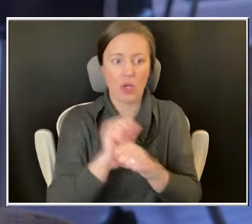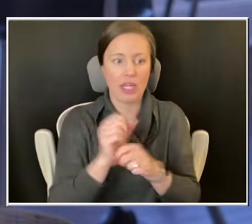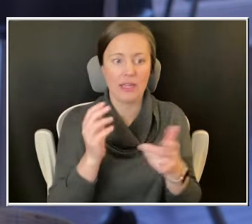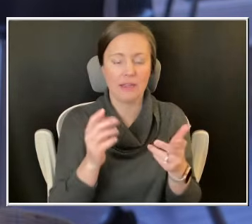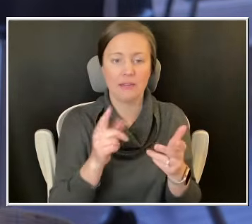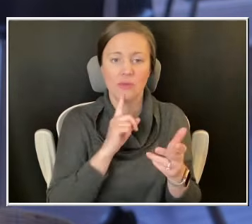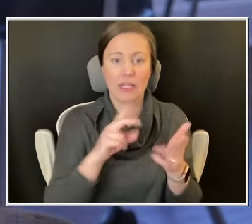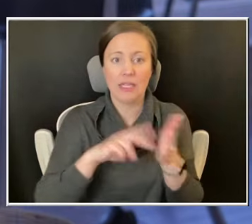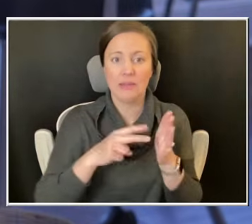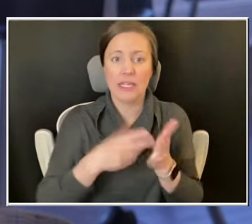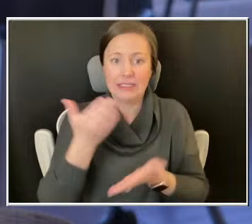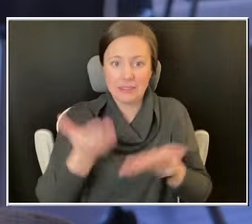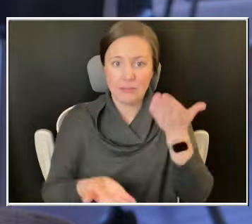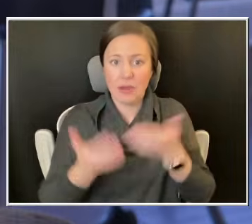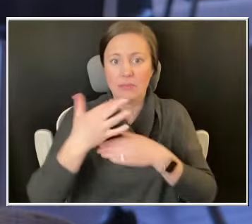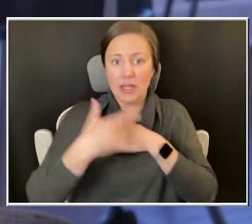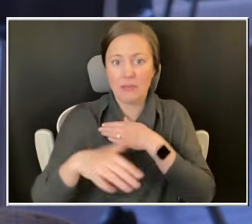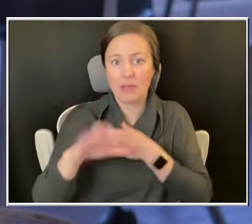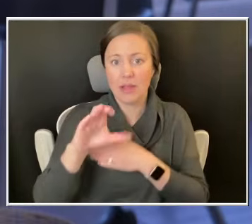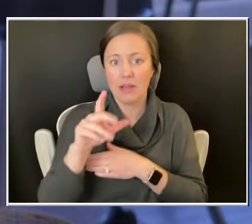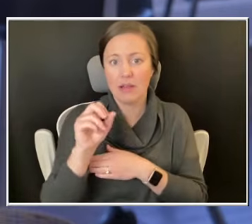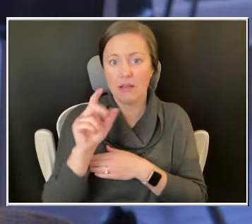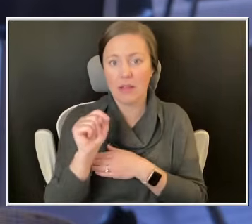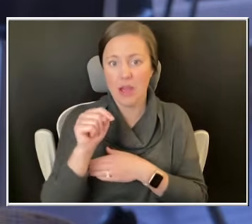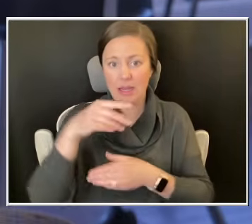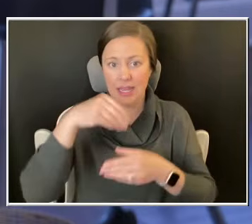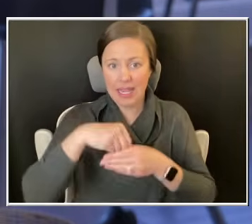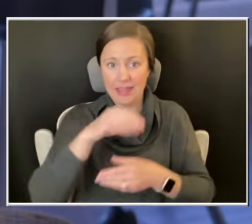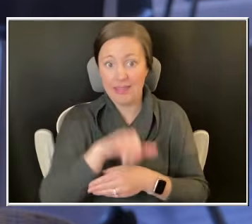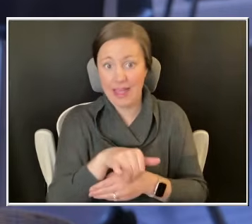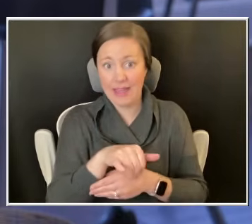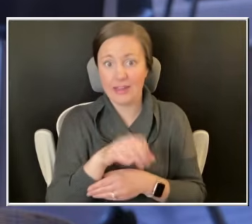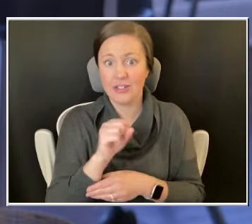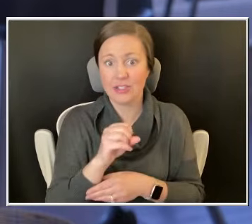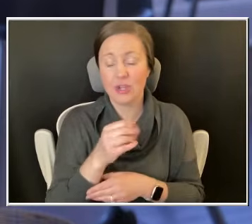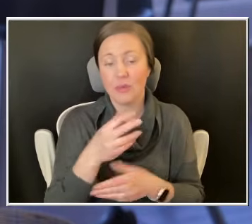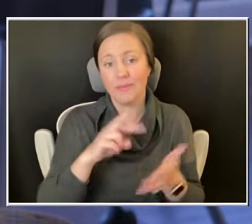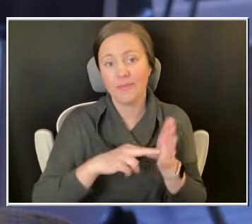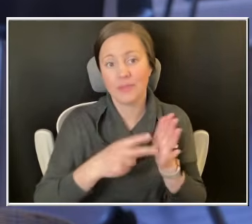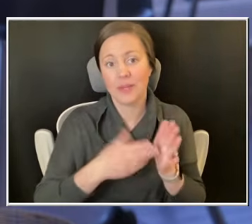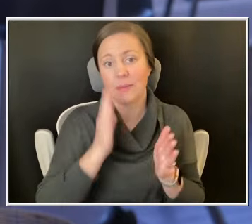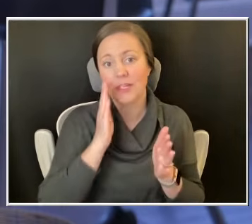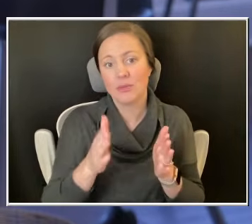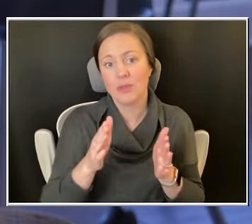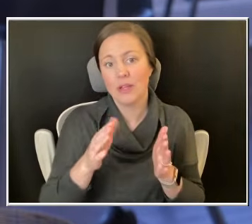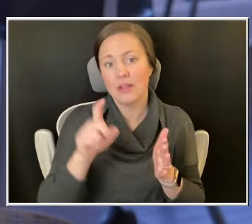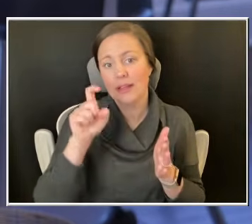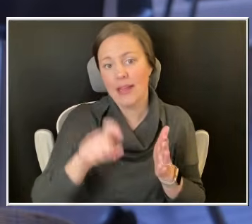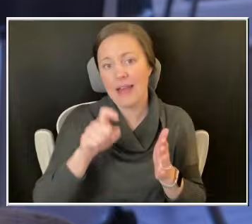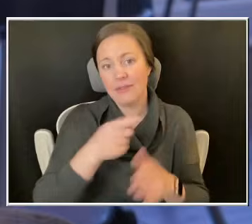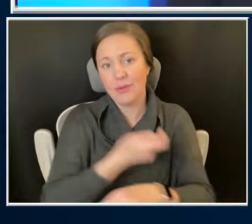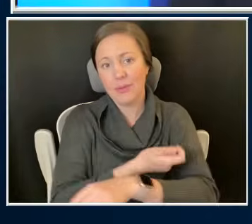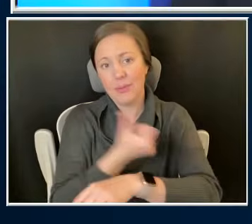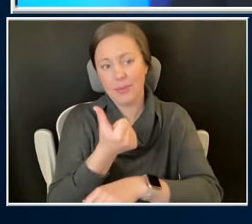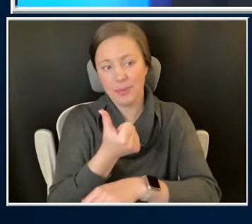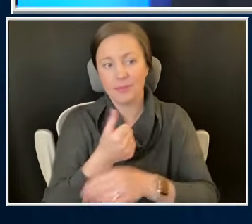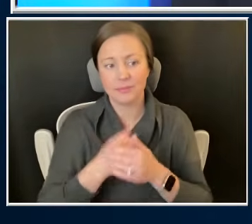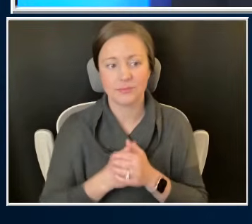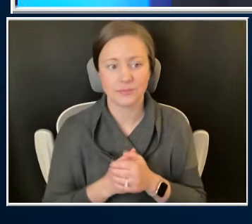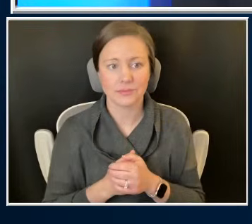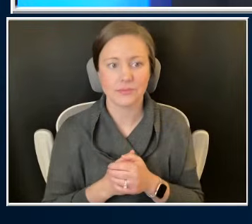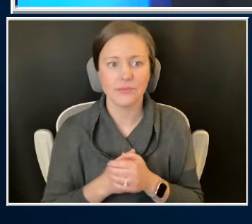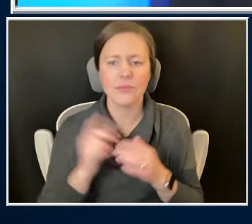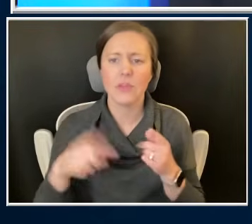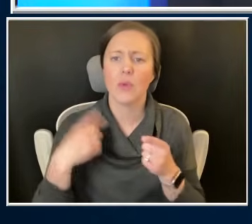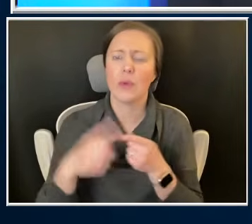clot in it. And so today I'll have to go get that blood clot out. So Brie, when we asked you to come back on the show,